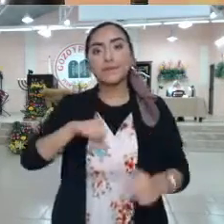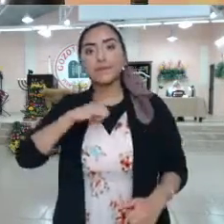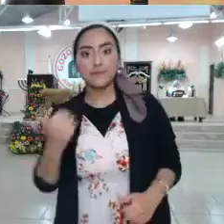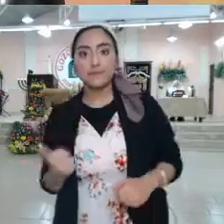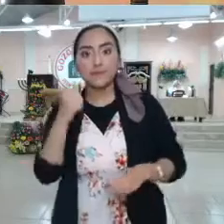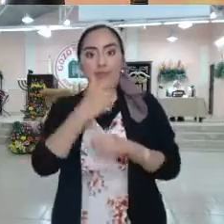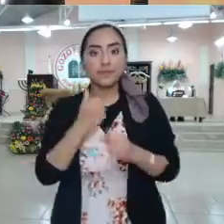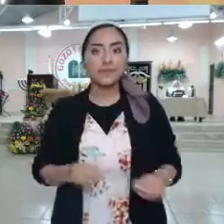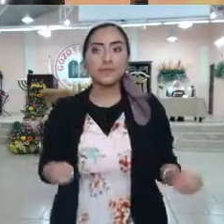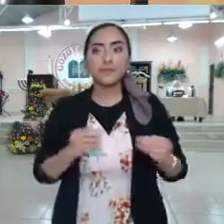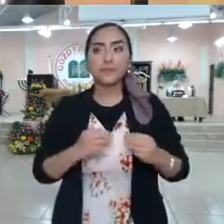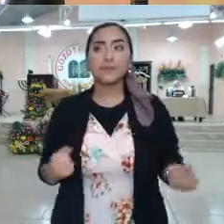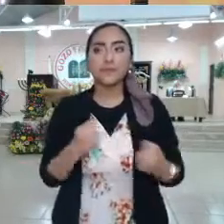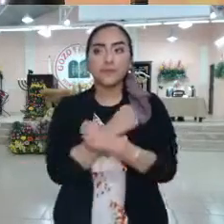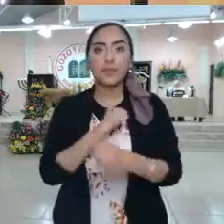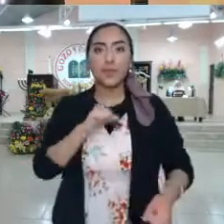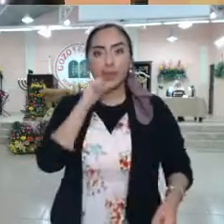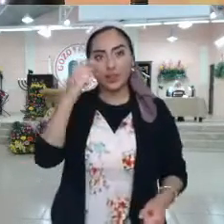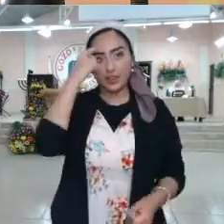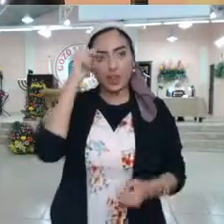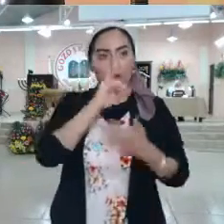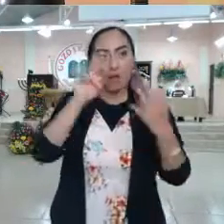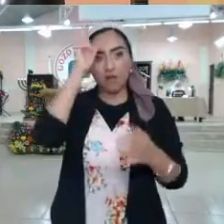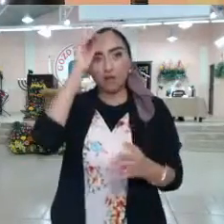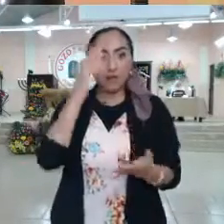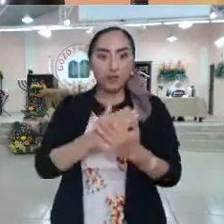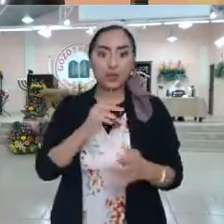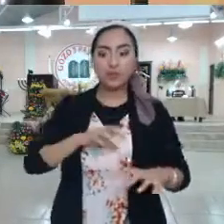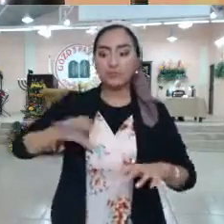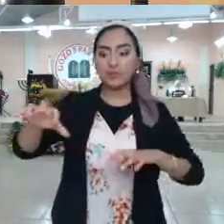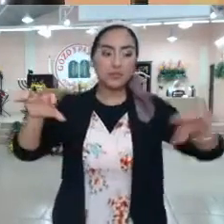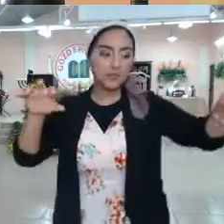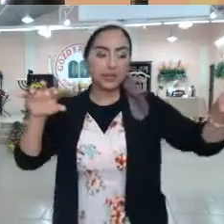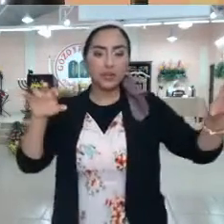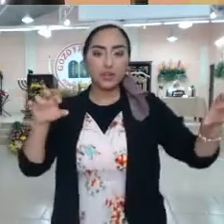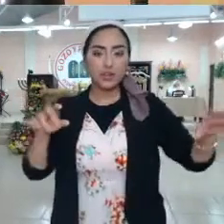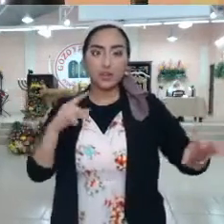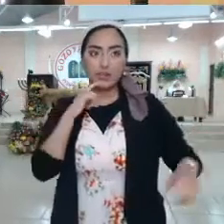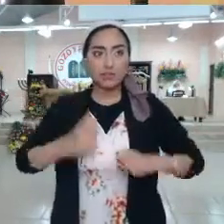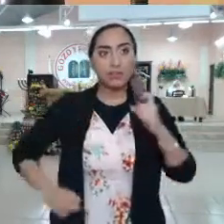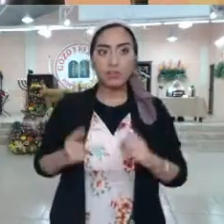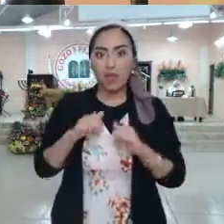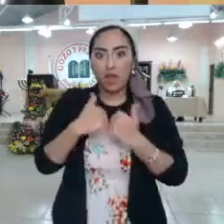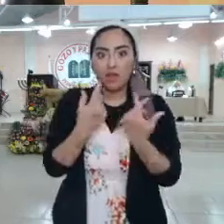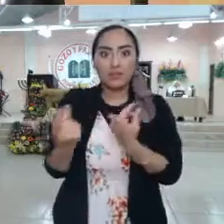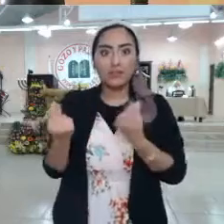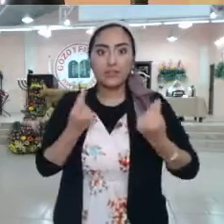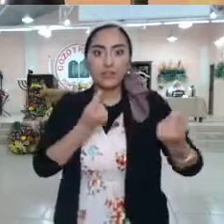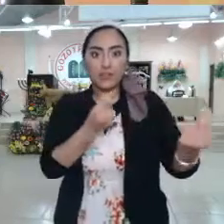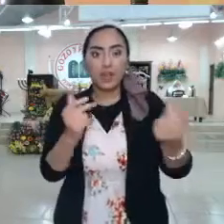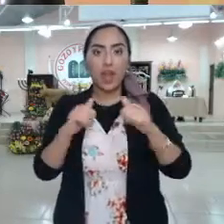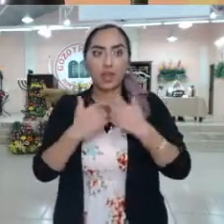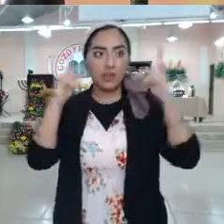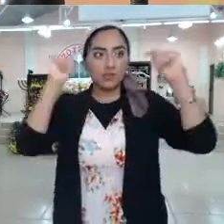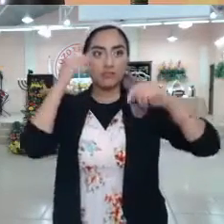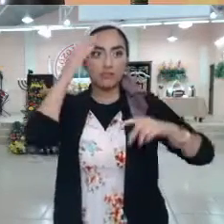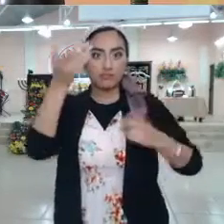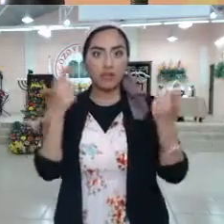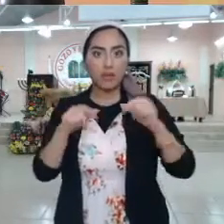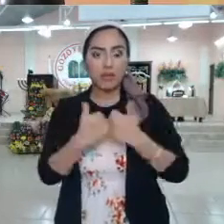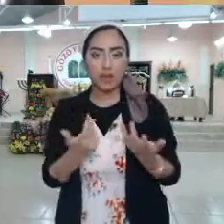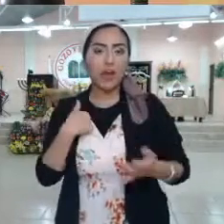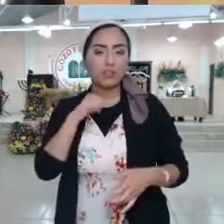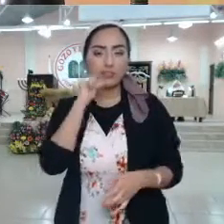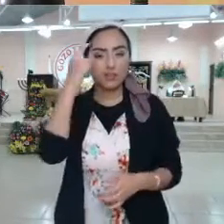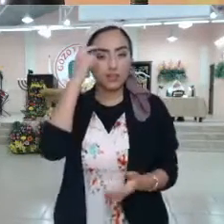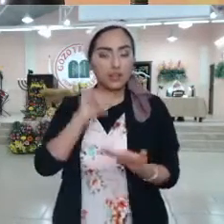talk with other brothers with more love. I don't think that the Eternal Father will cut that suddenly and each one of you by your side and to see the way